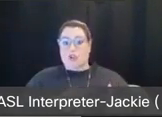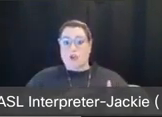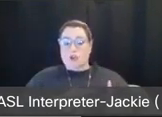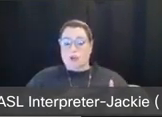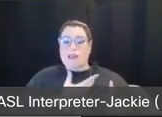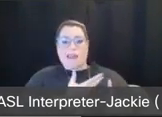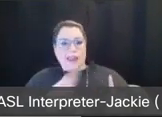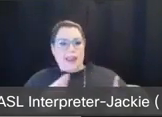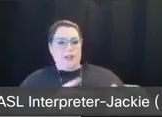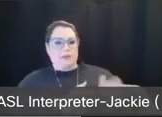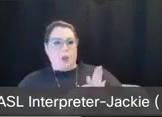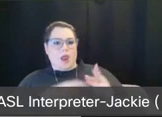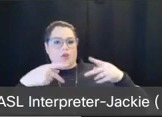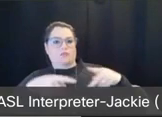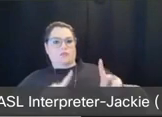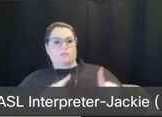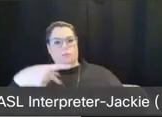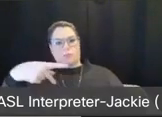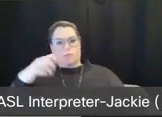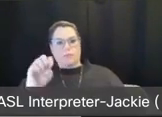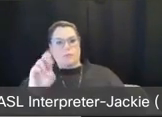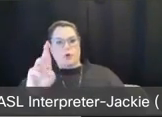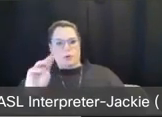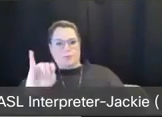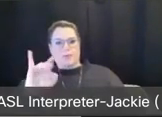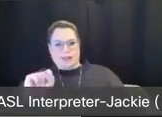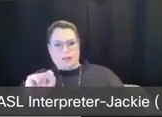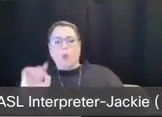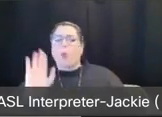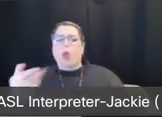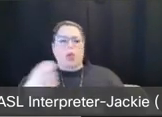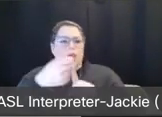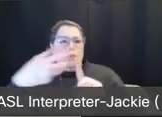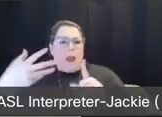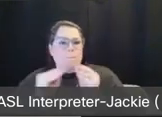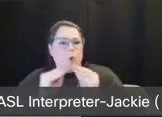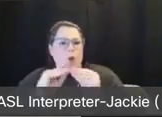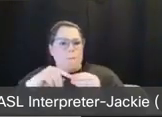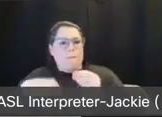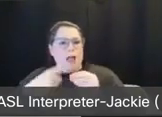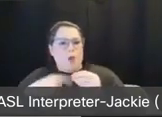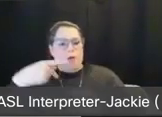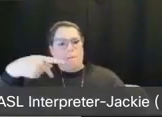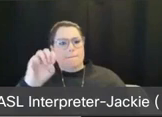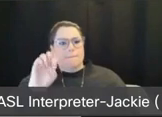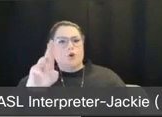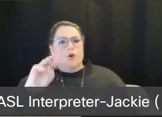to require permits. And we'll talk more about the permitting later this evening.